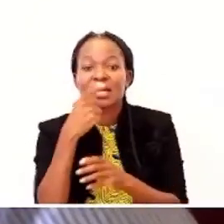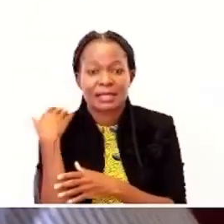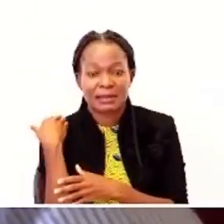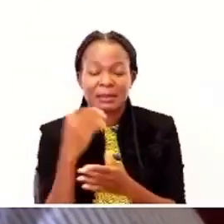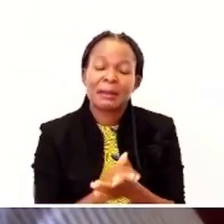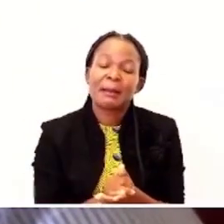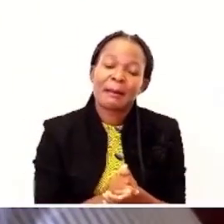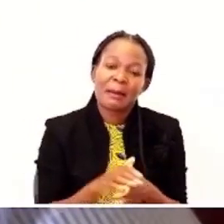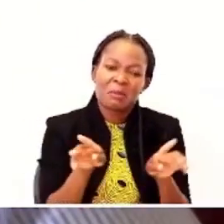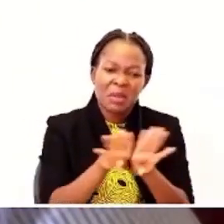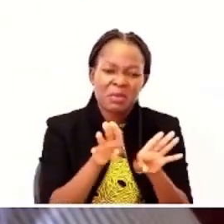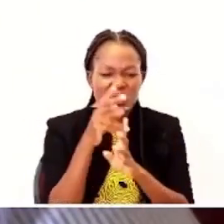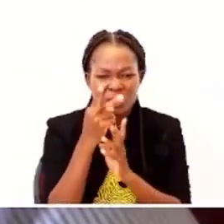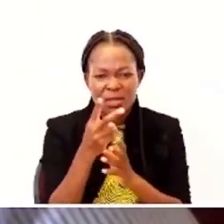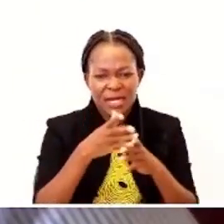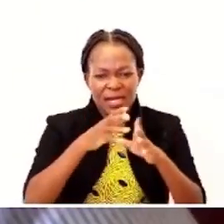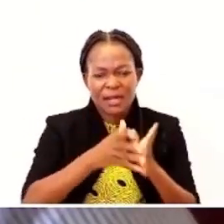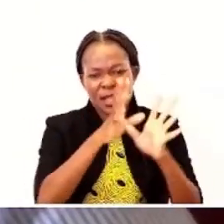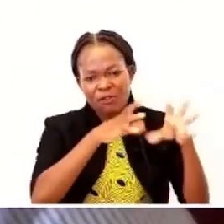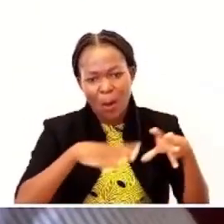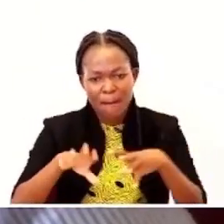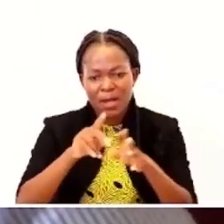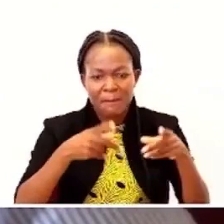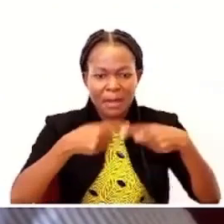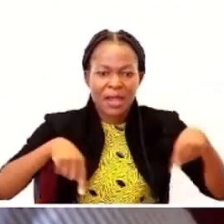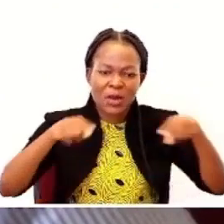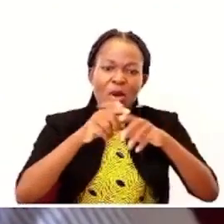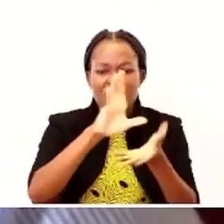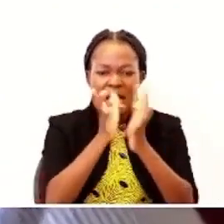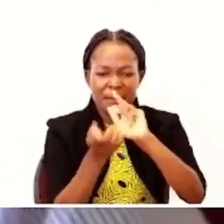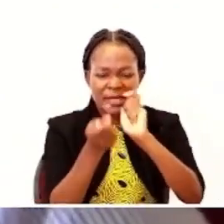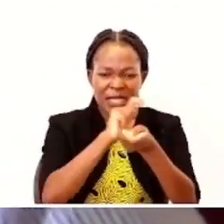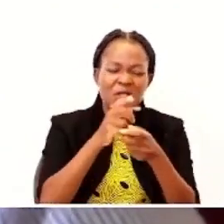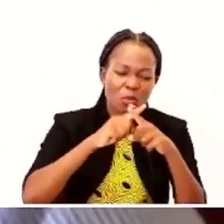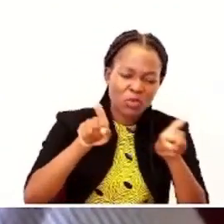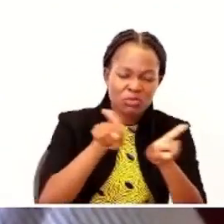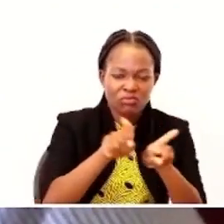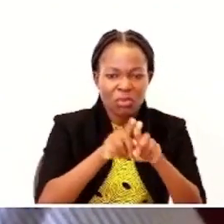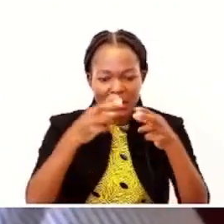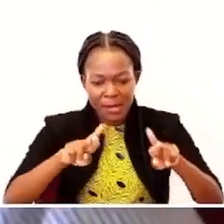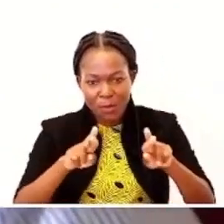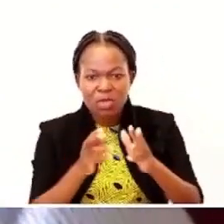look at the Intergovernmental Panel on Climate Change and the reports, as well as